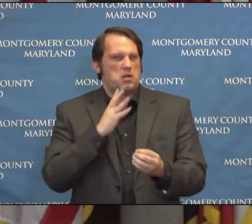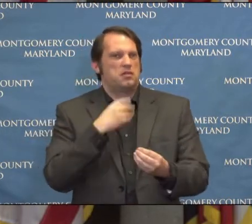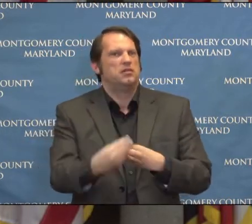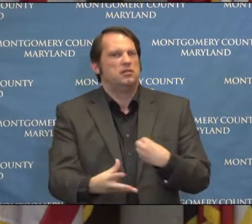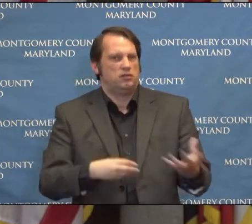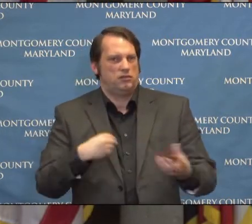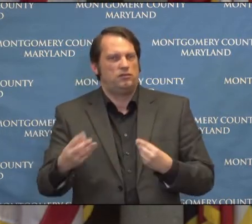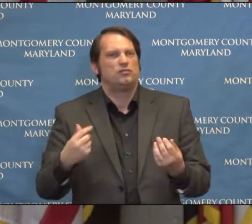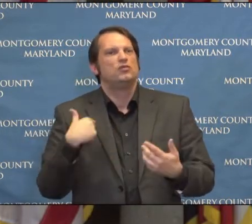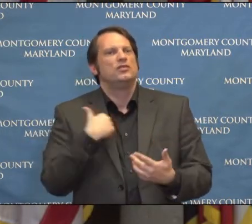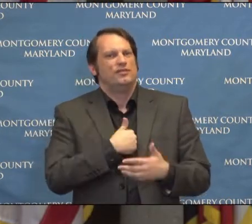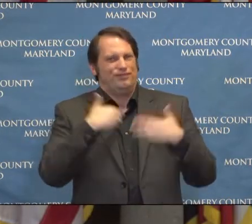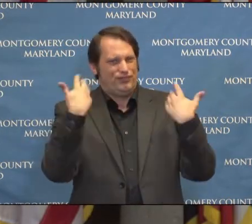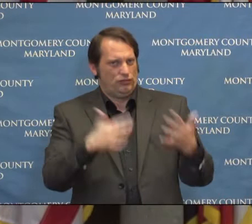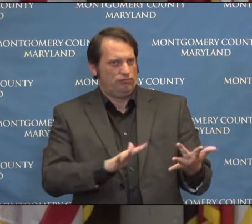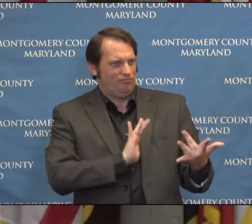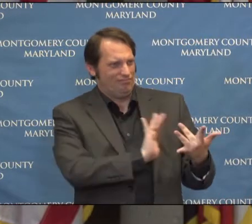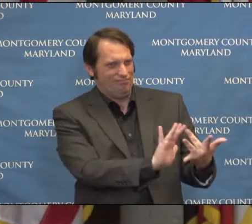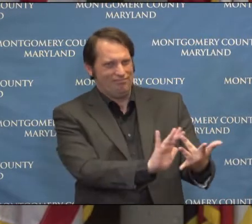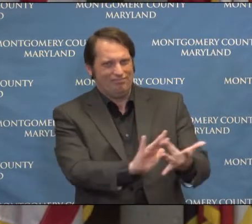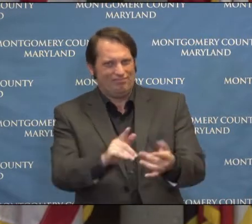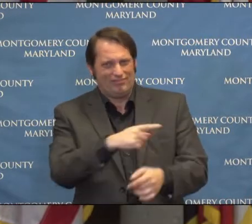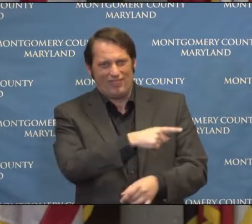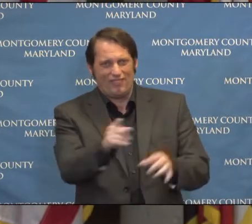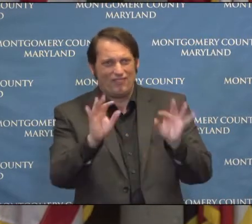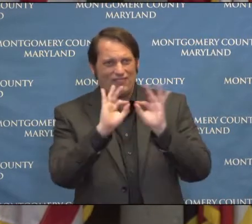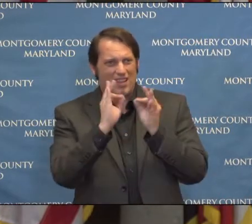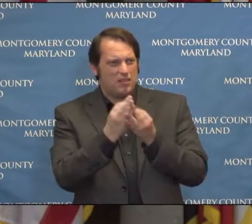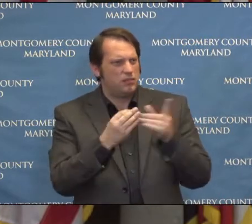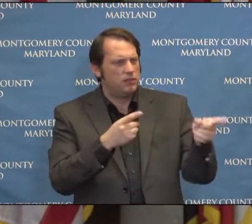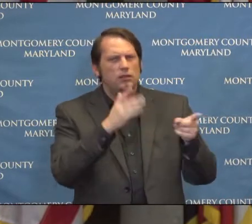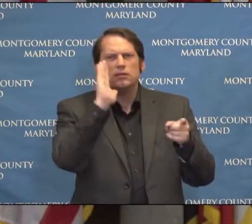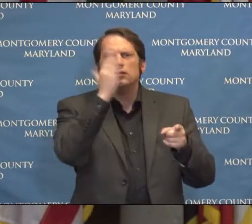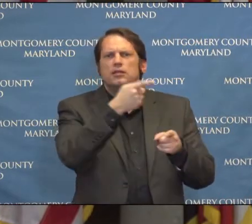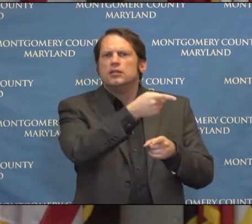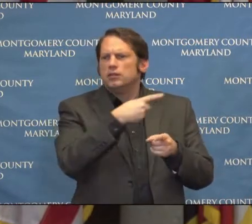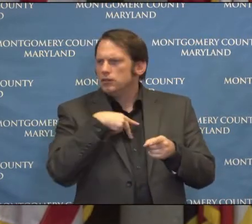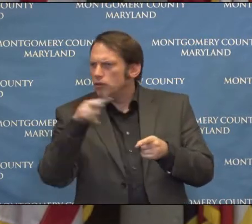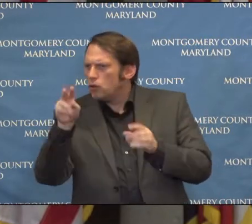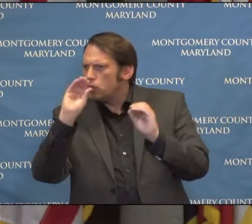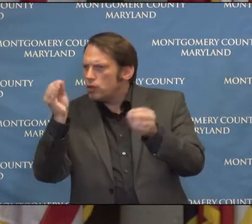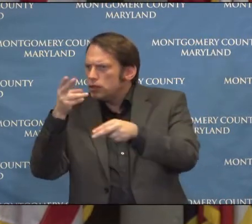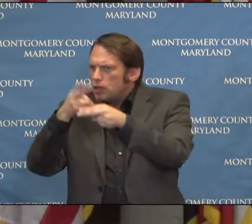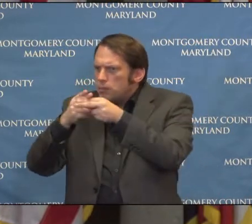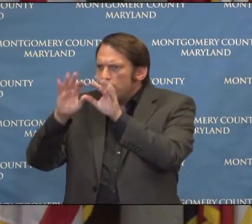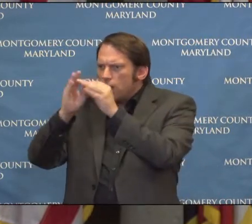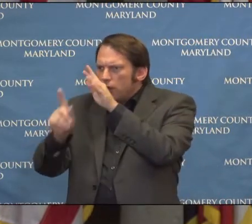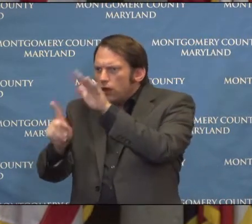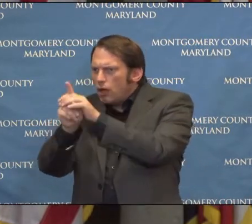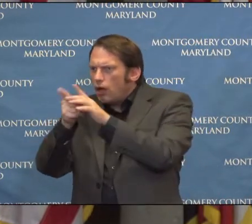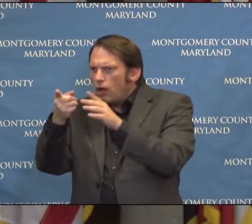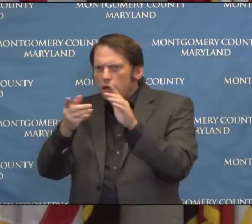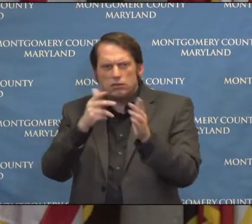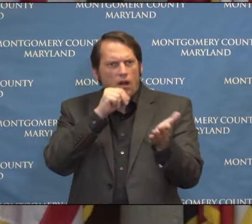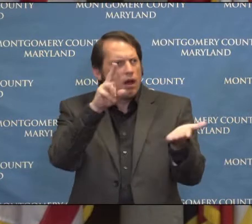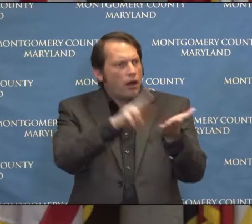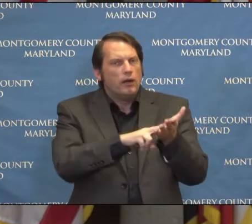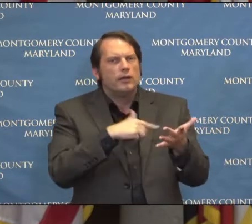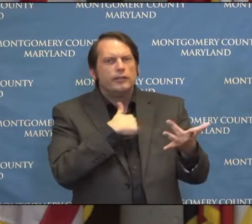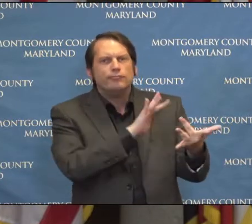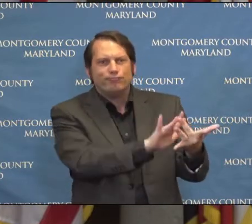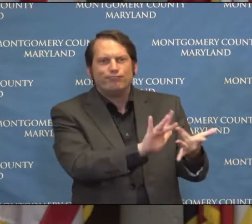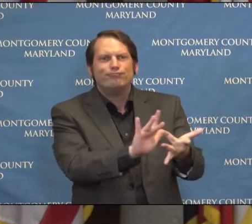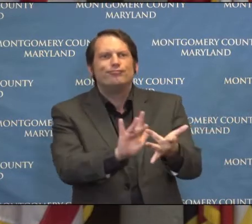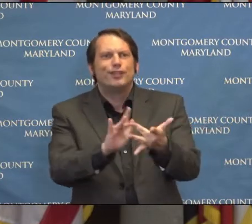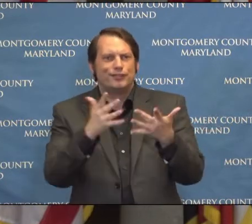you haven't signed on. Is there a reason why? And so we're working with them both for those digital tools and for the connectivity, whether it's